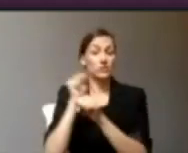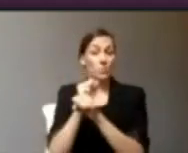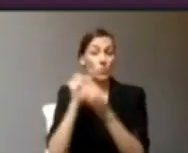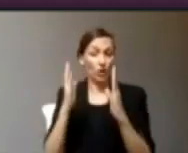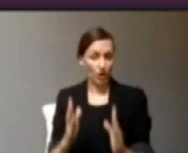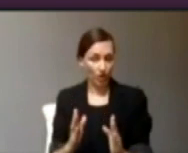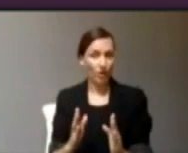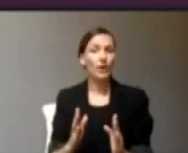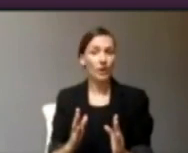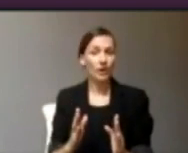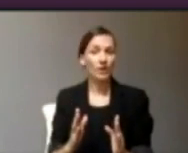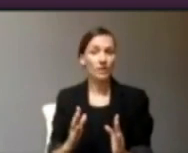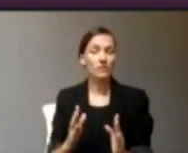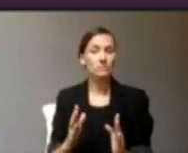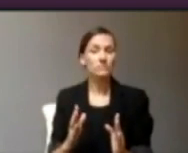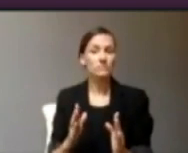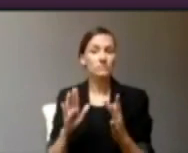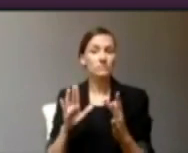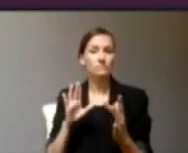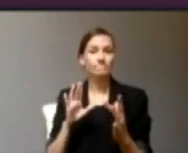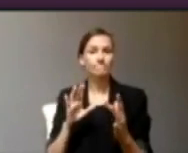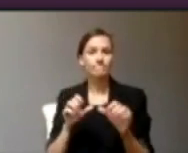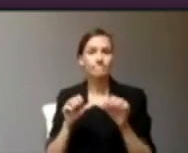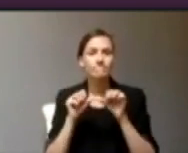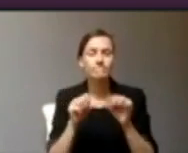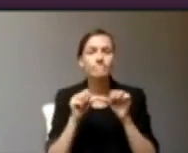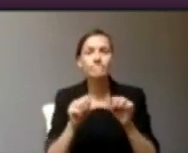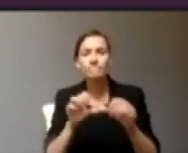that puts them in touch with a wide